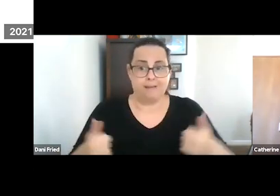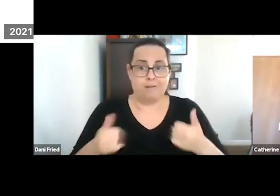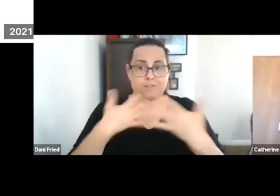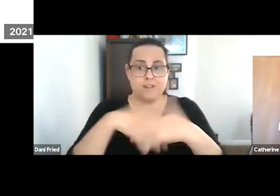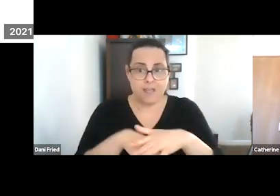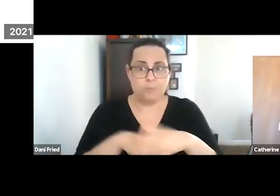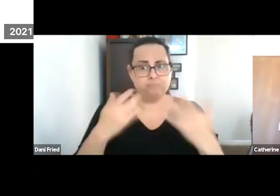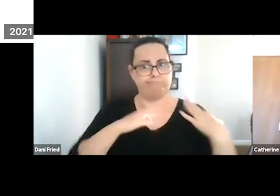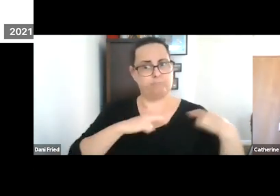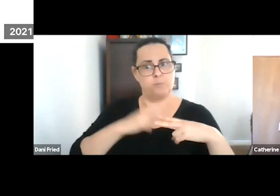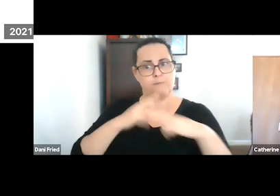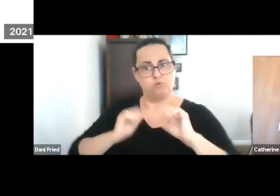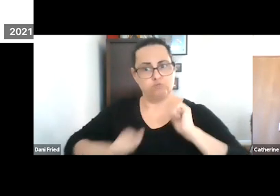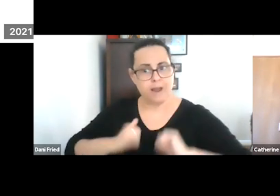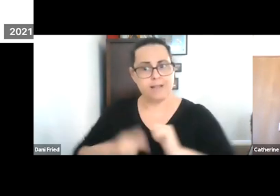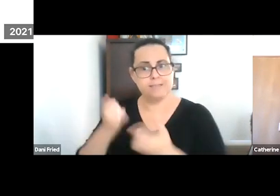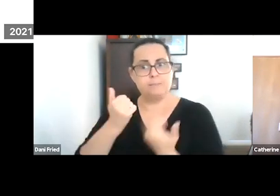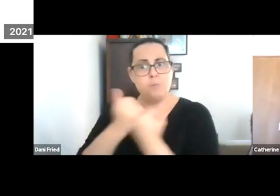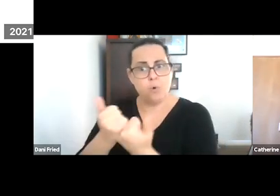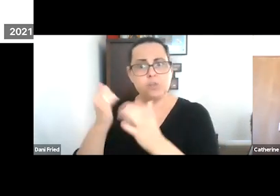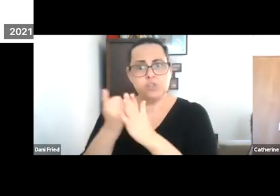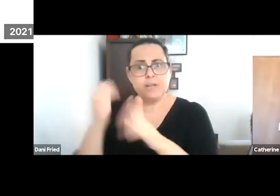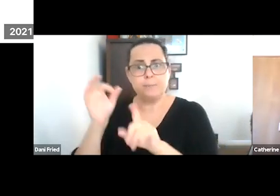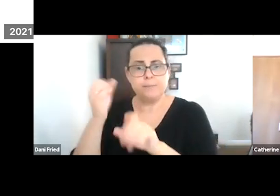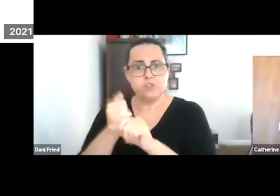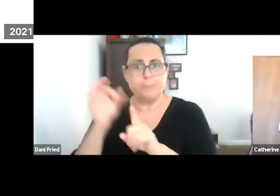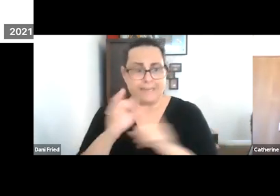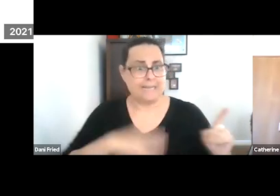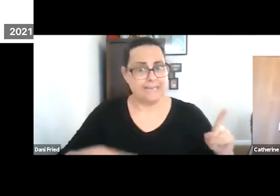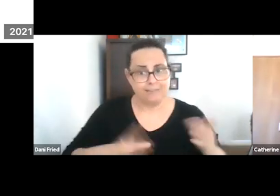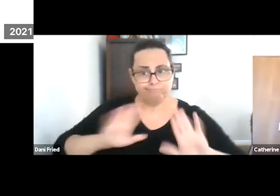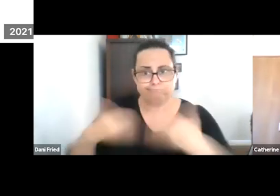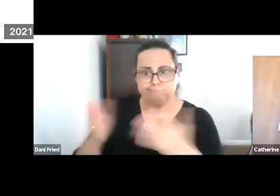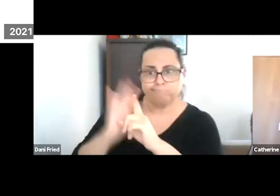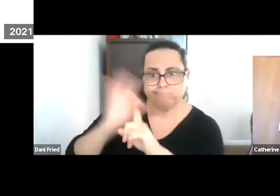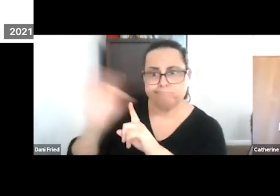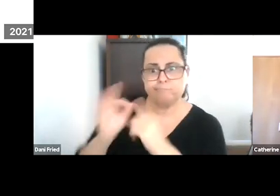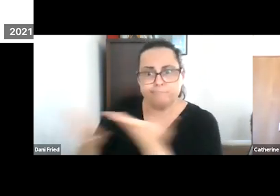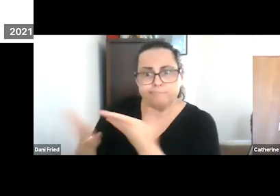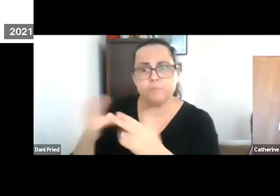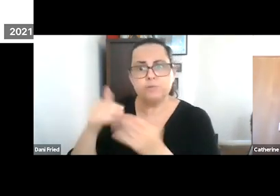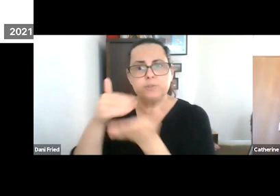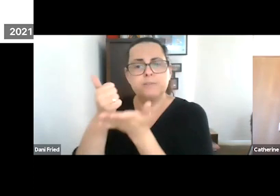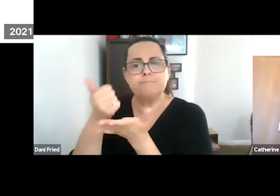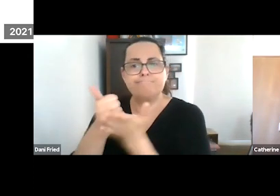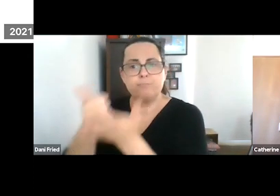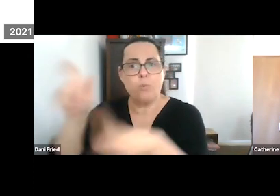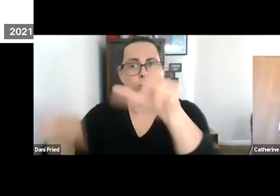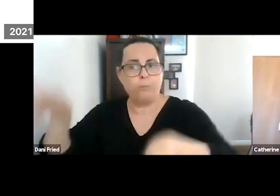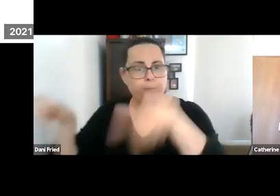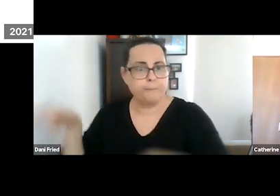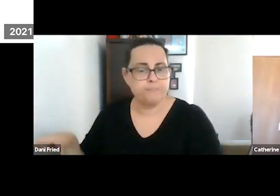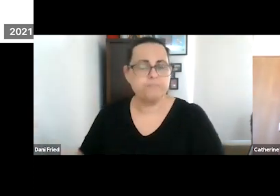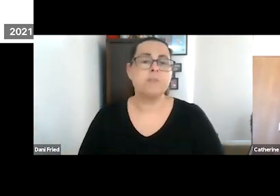supporting GPs to be able to provide the best care for all groups in their community. And GPs also,